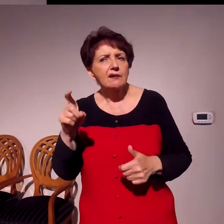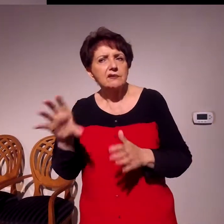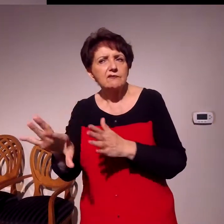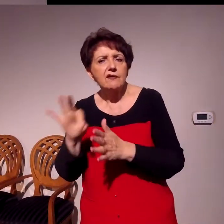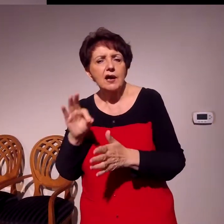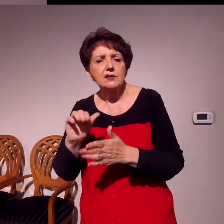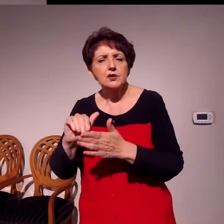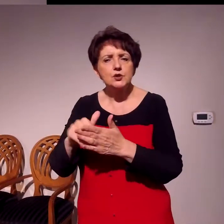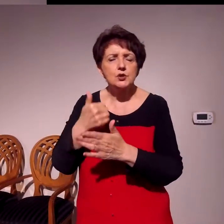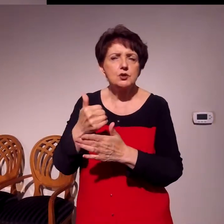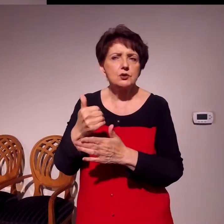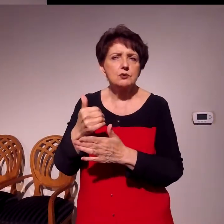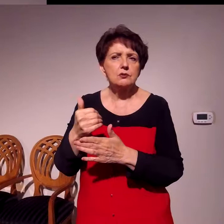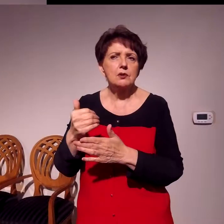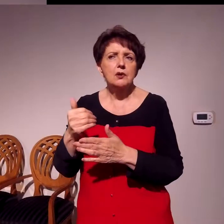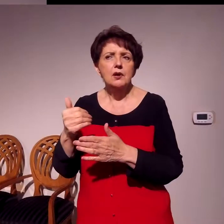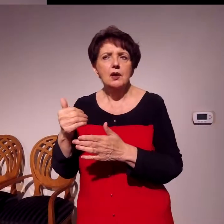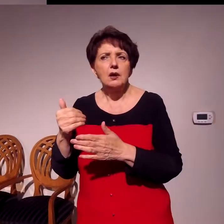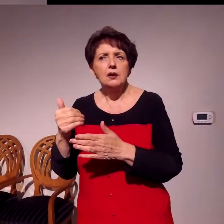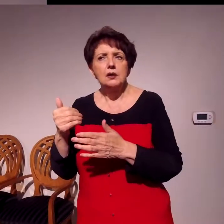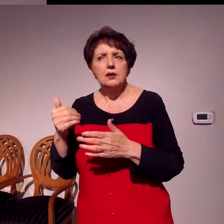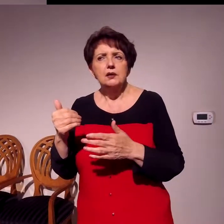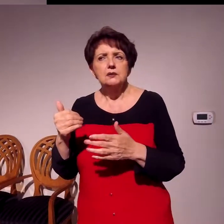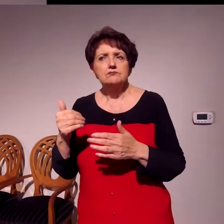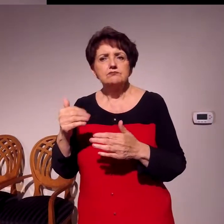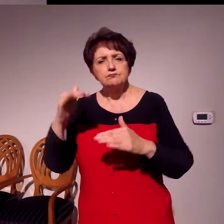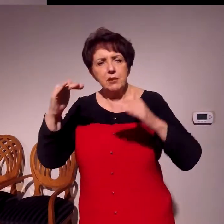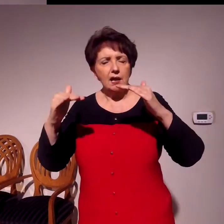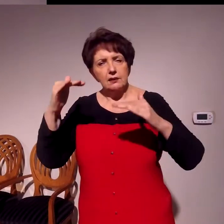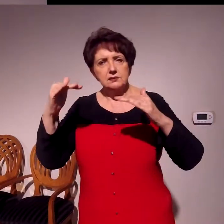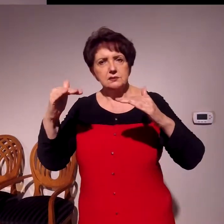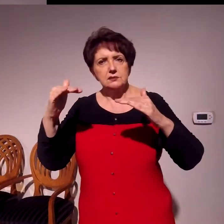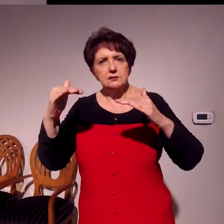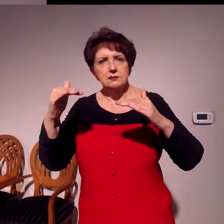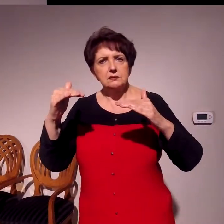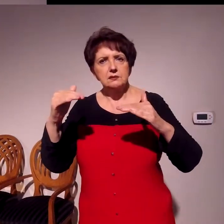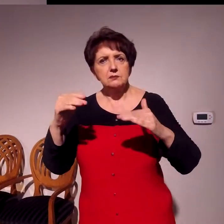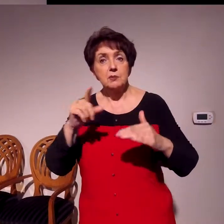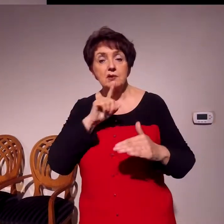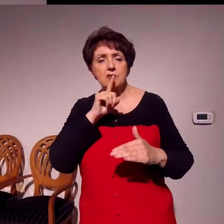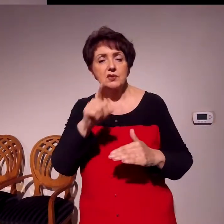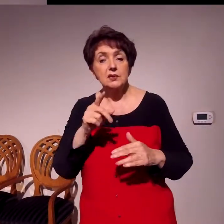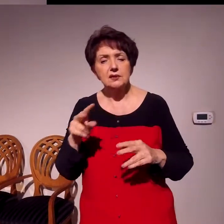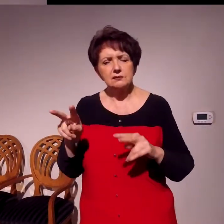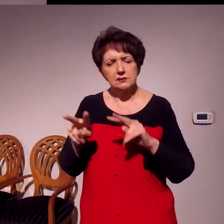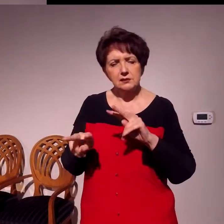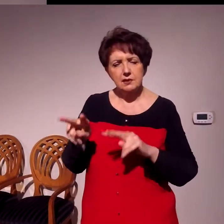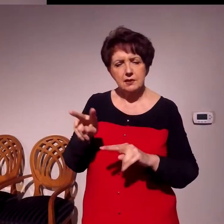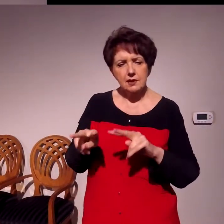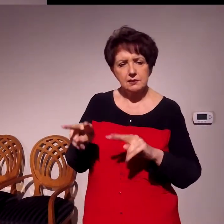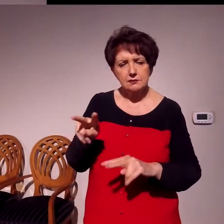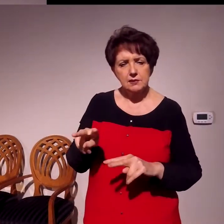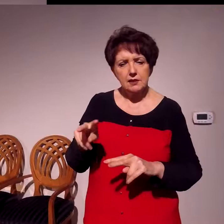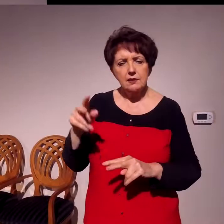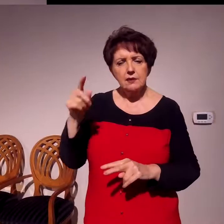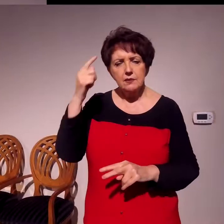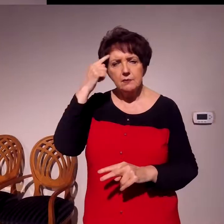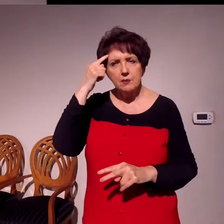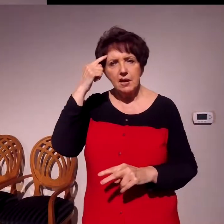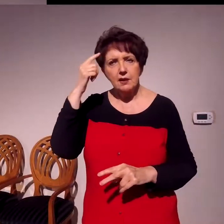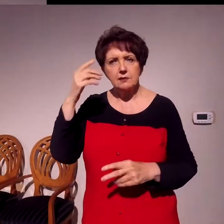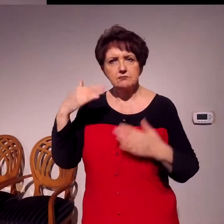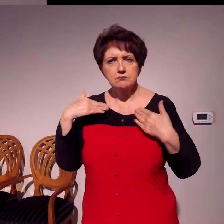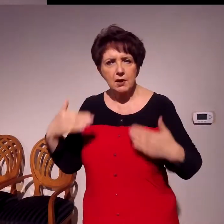moving into this mind, into this balanced life, and by really taking a look at this mind-body